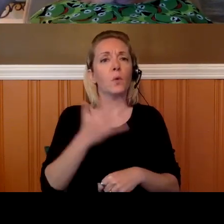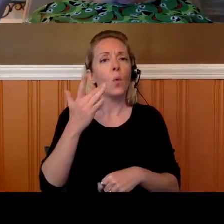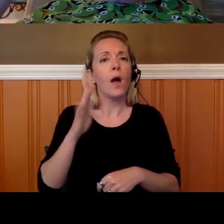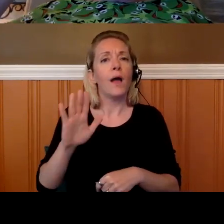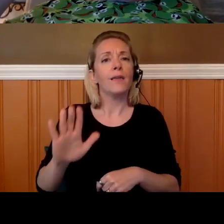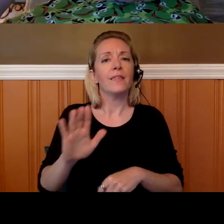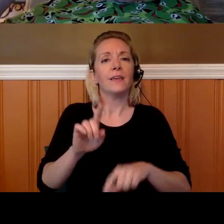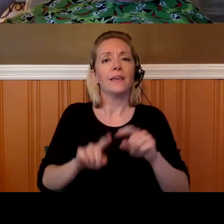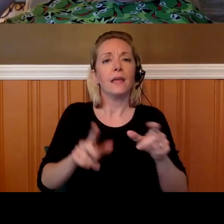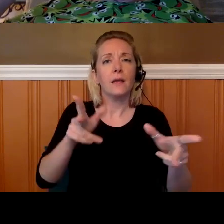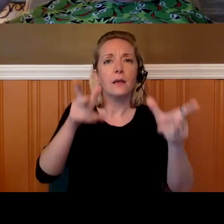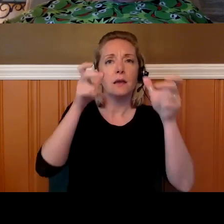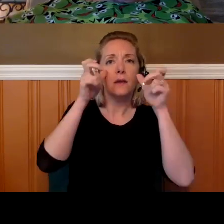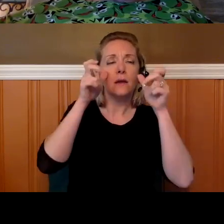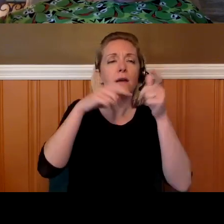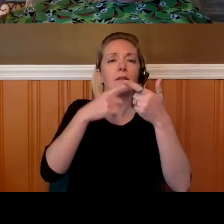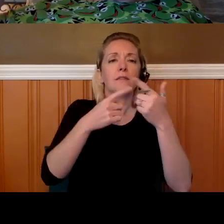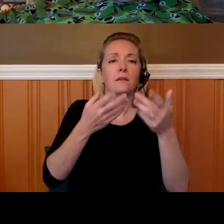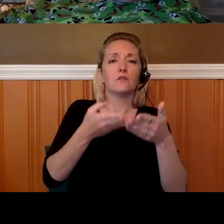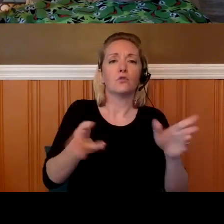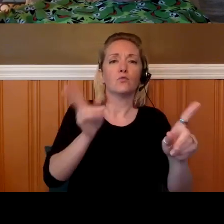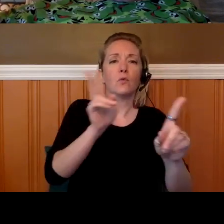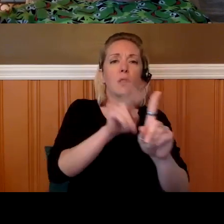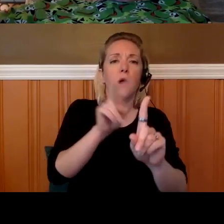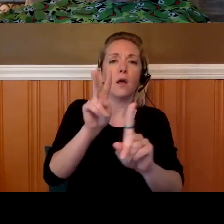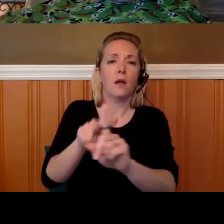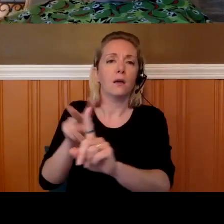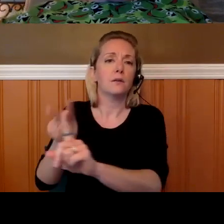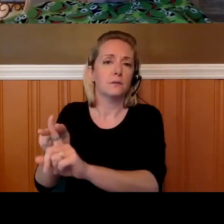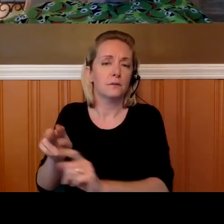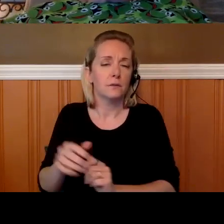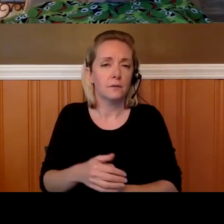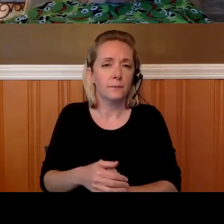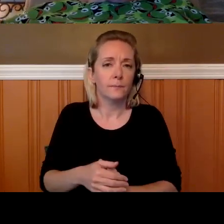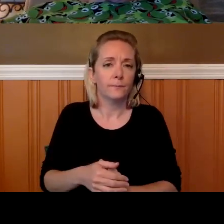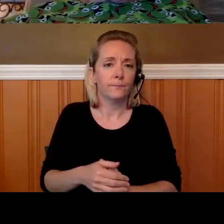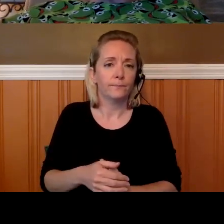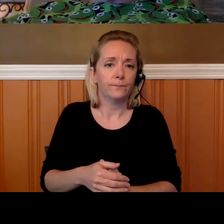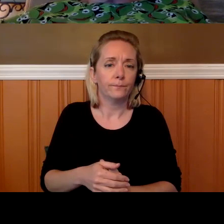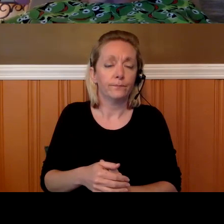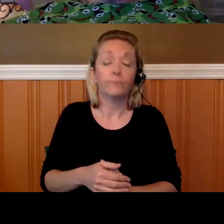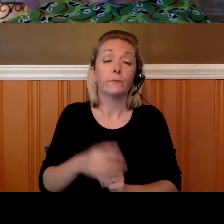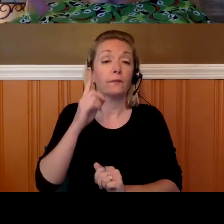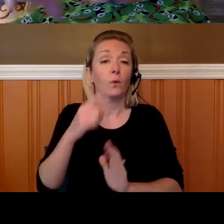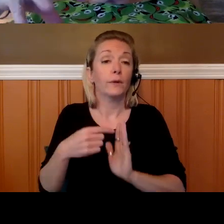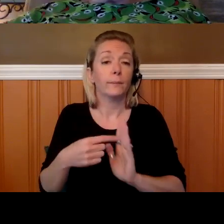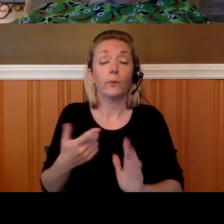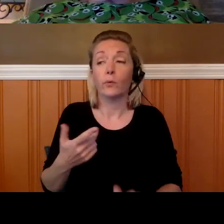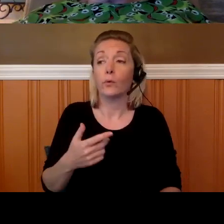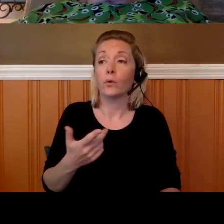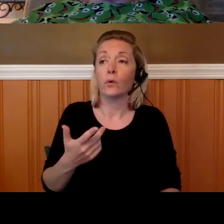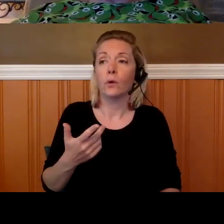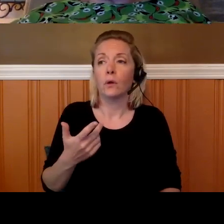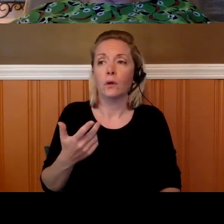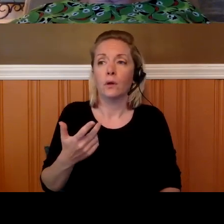and to then abstract salient features. I mean, a 2-year-old can't tell you that they've abstracted, you